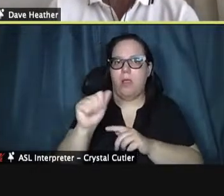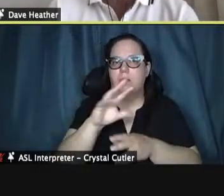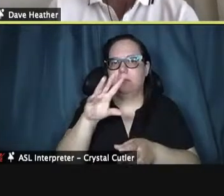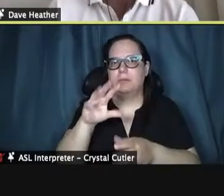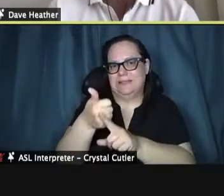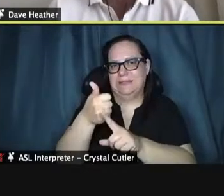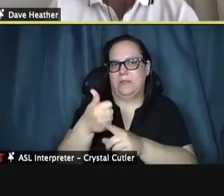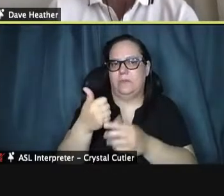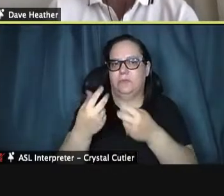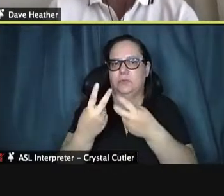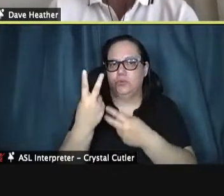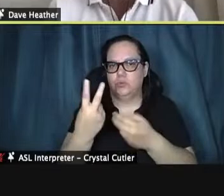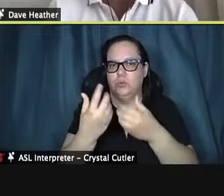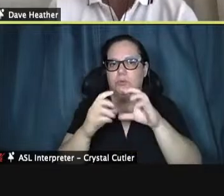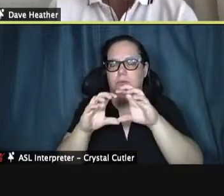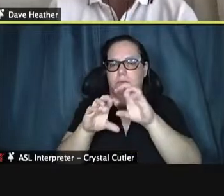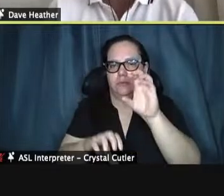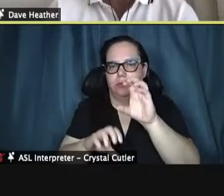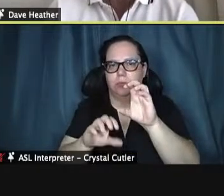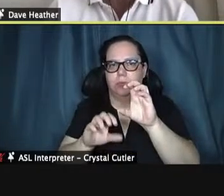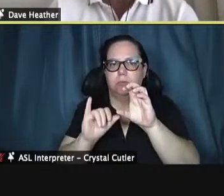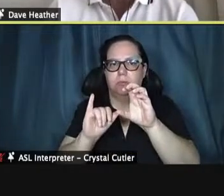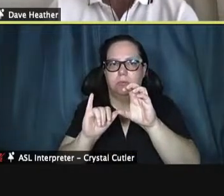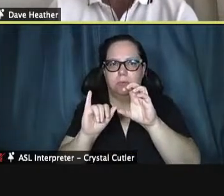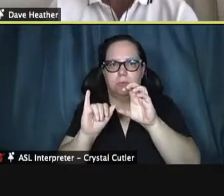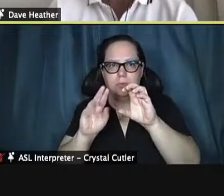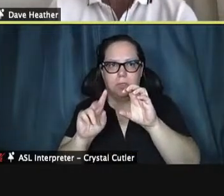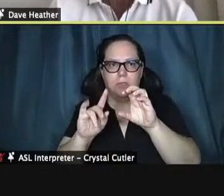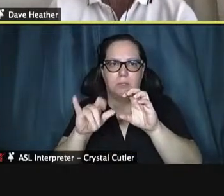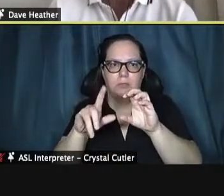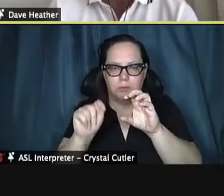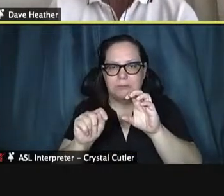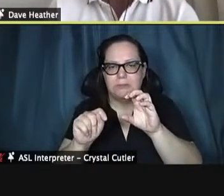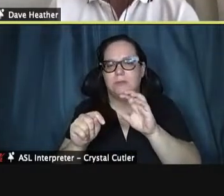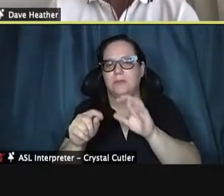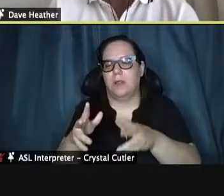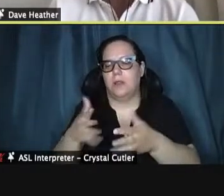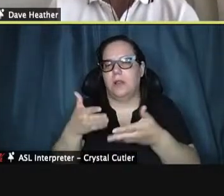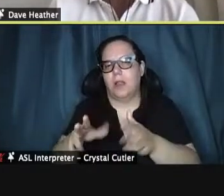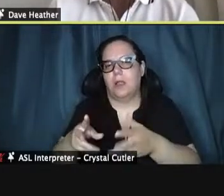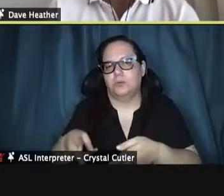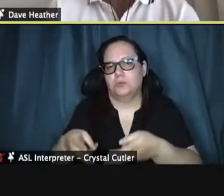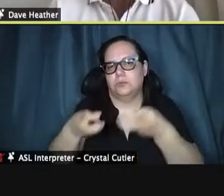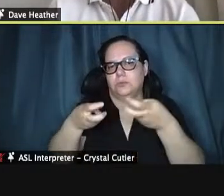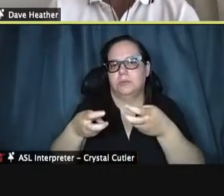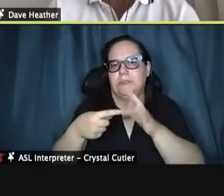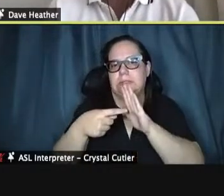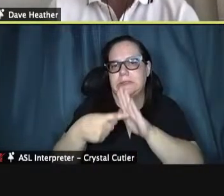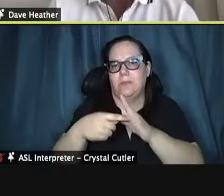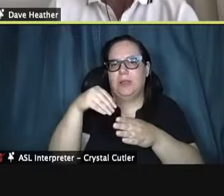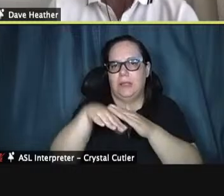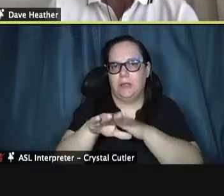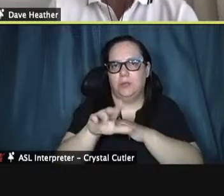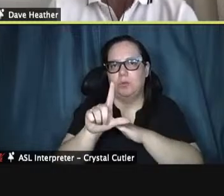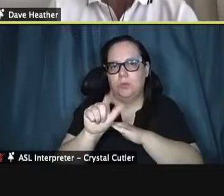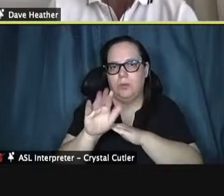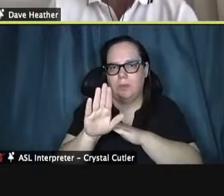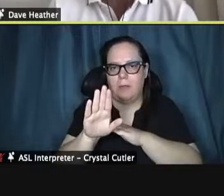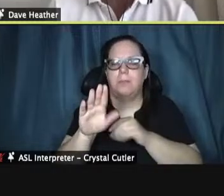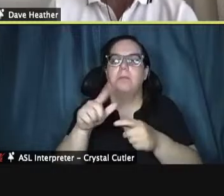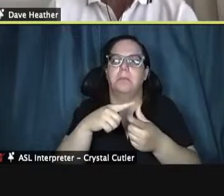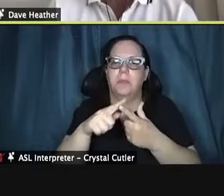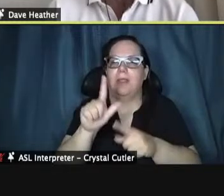inlet system, which allows for the transfer of a sample into the laboratory, and then the analytical laboratory itself,